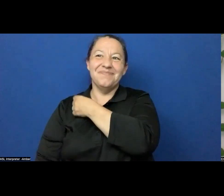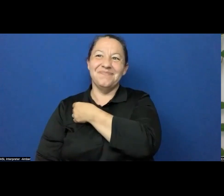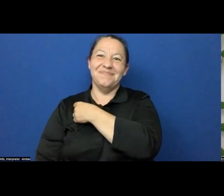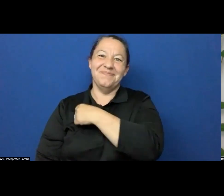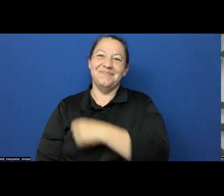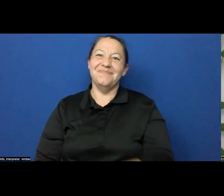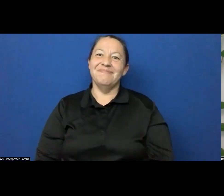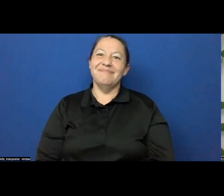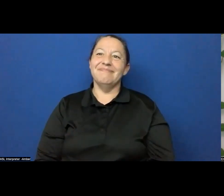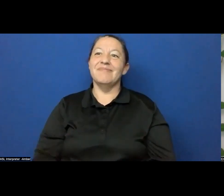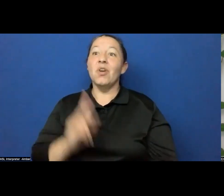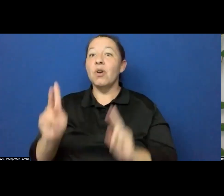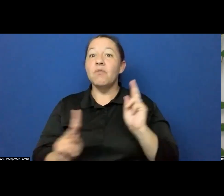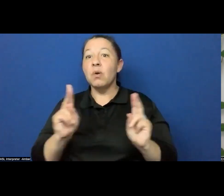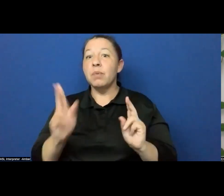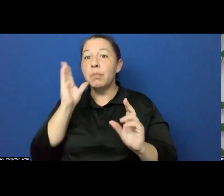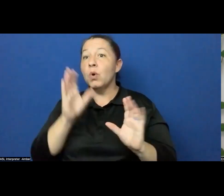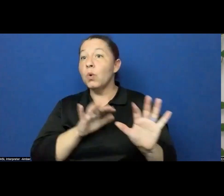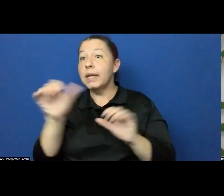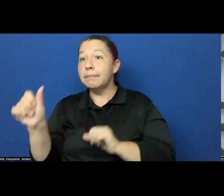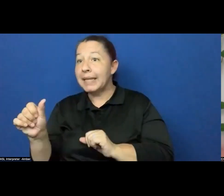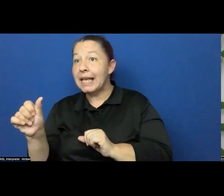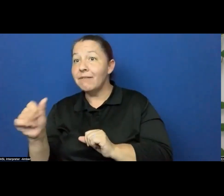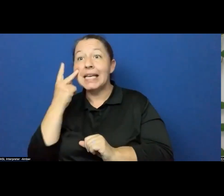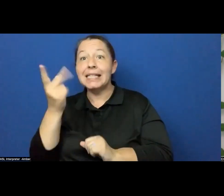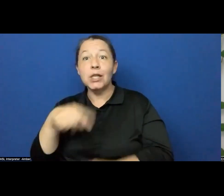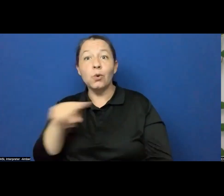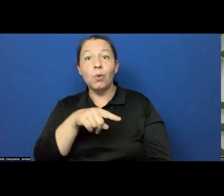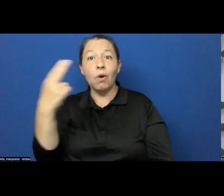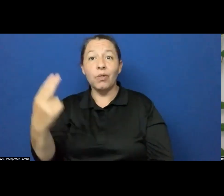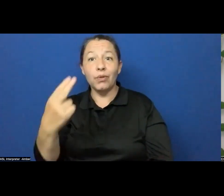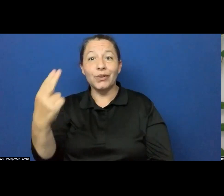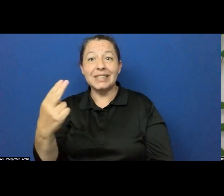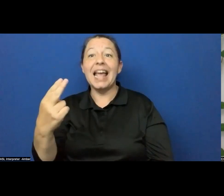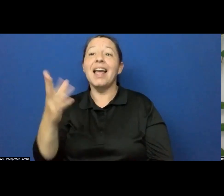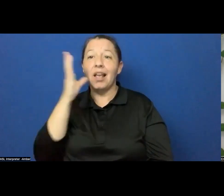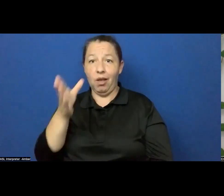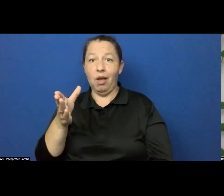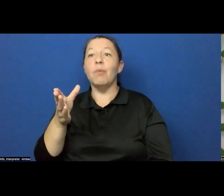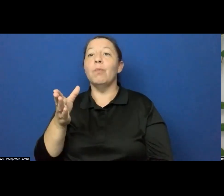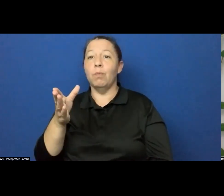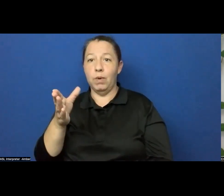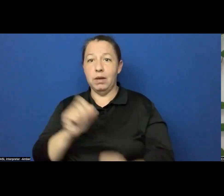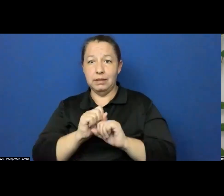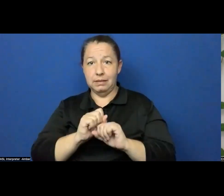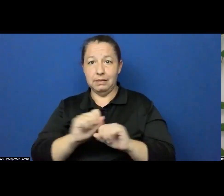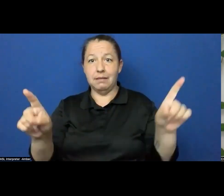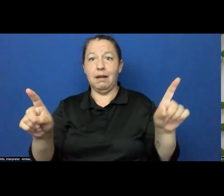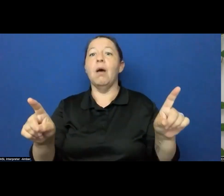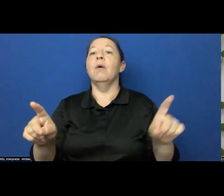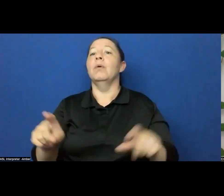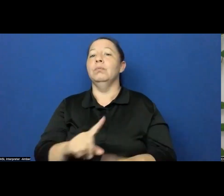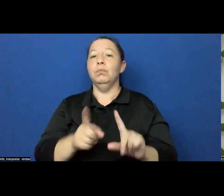So for folks who are going to log off, we will see you on Thursday. I'll put the video in as soon as it